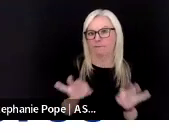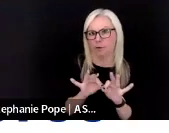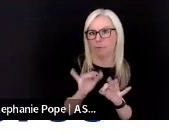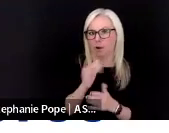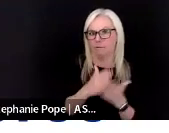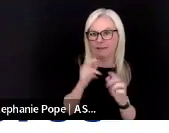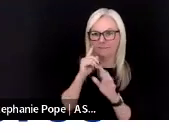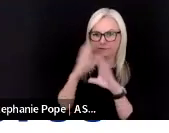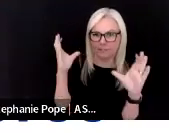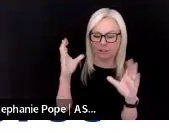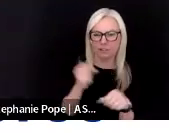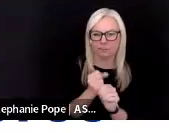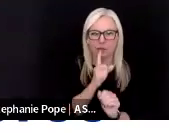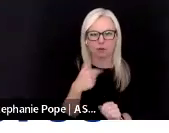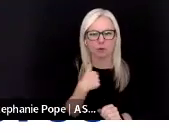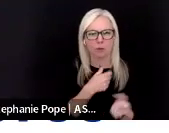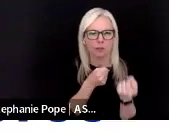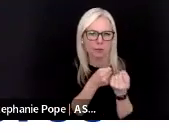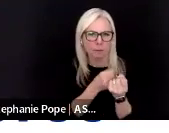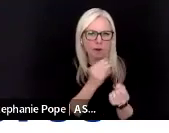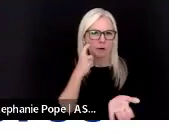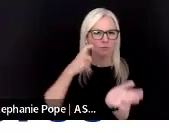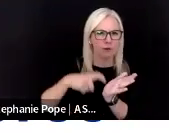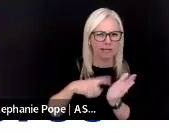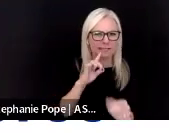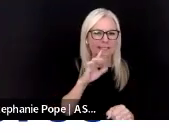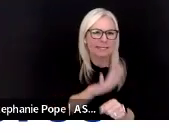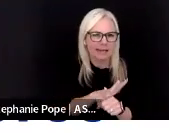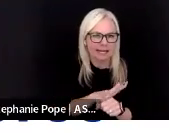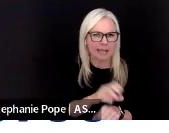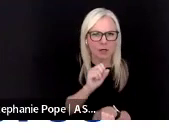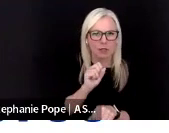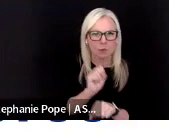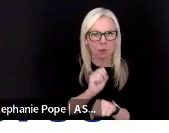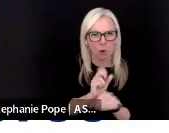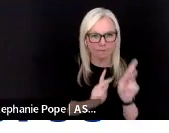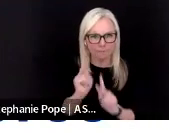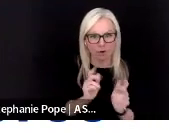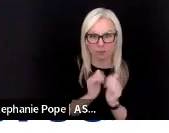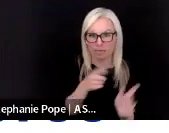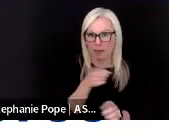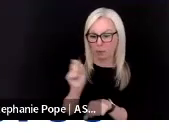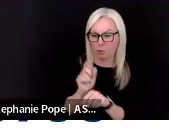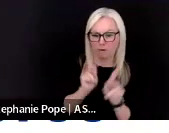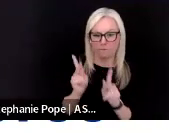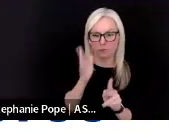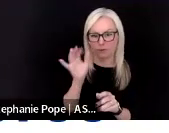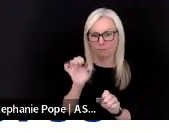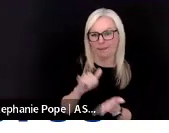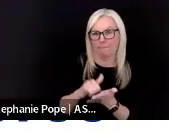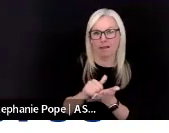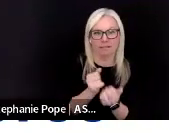is also ensuring that we're supporting and recognizing the dedicated workforce. Without the workforce, our work would be impossible. It is a partnership